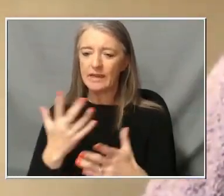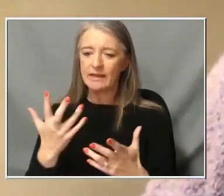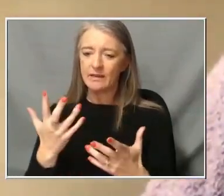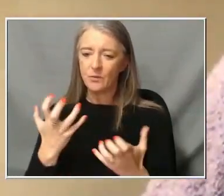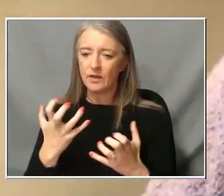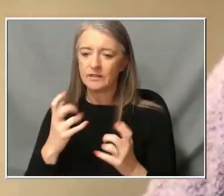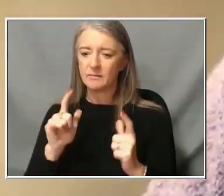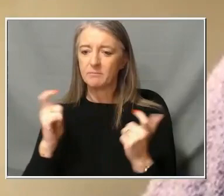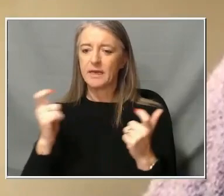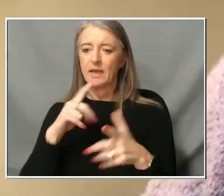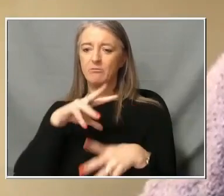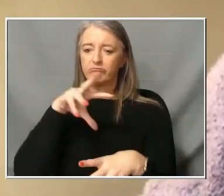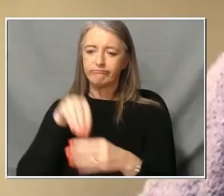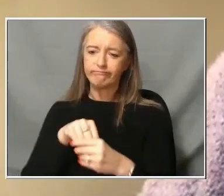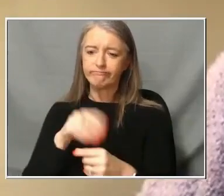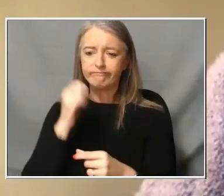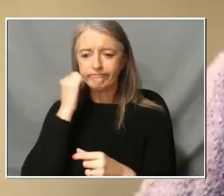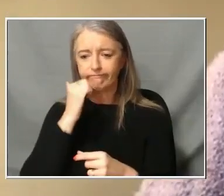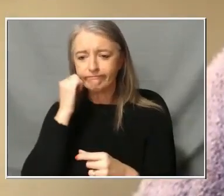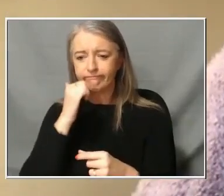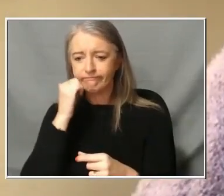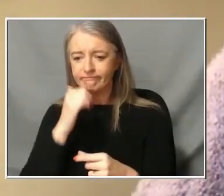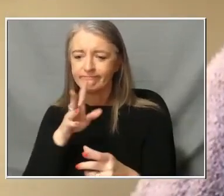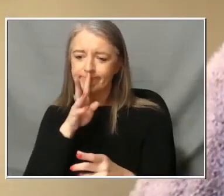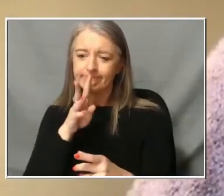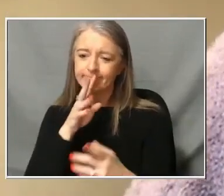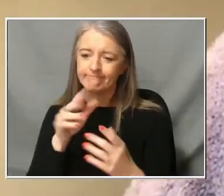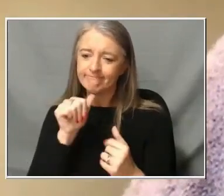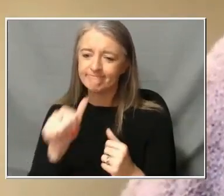a big part of what we talk about during the day, but,